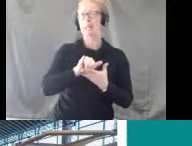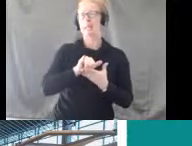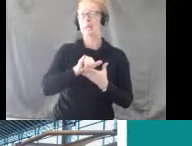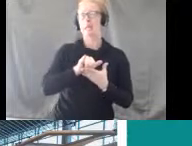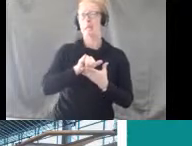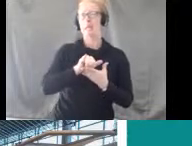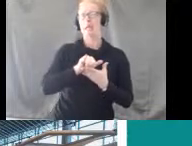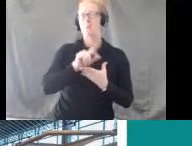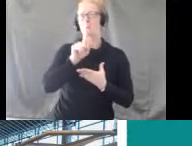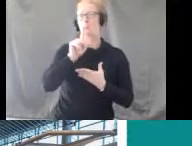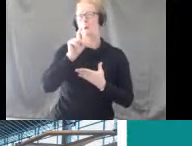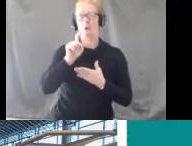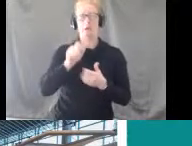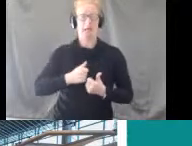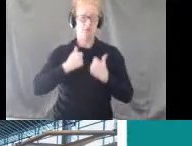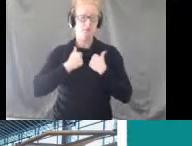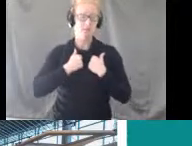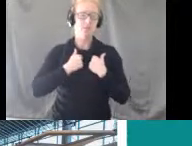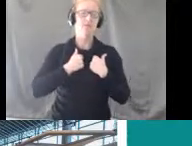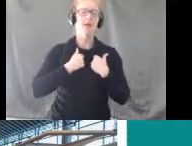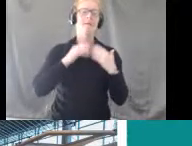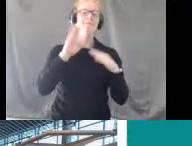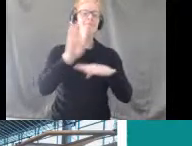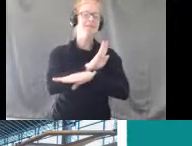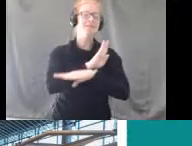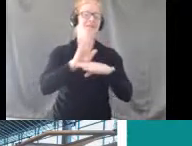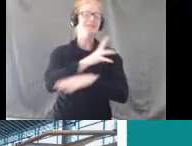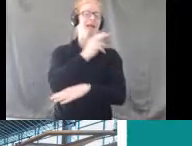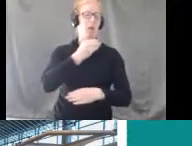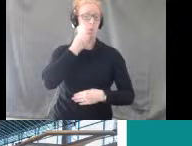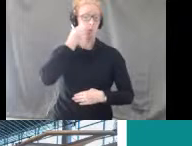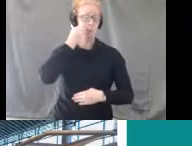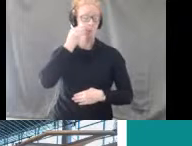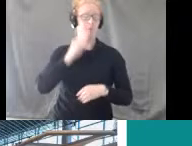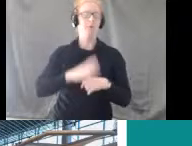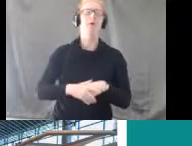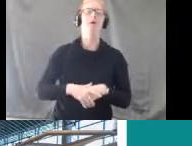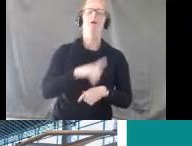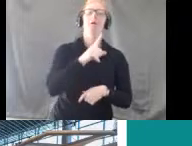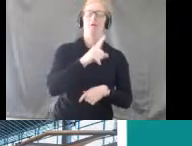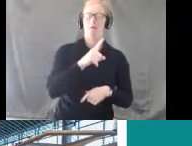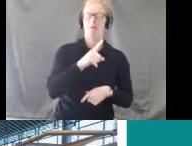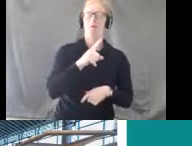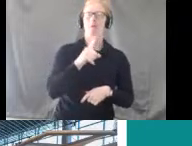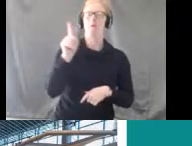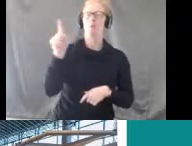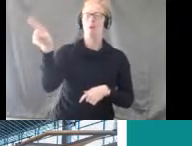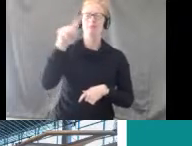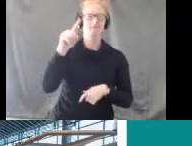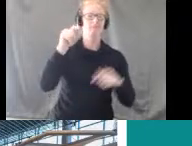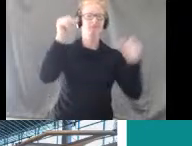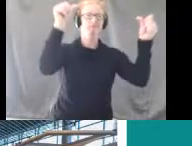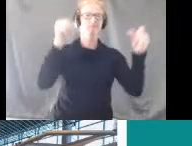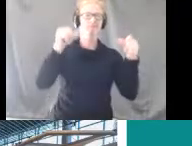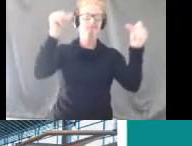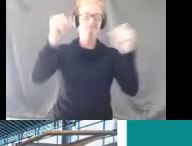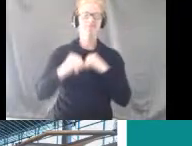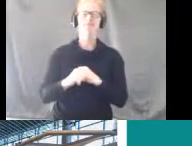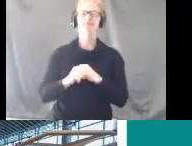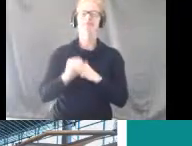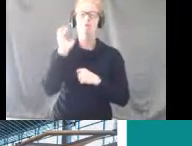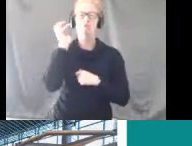area, households and businesses, and we put ads in 12 print and digital outlets, which included 8 radio